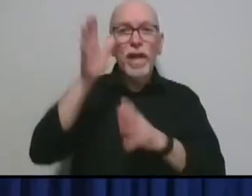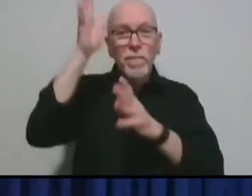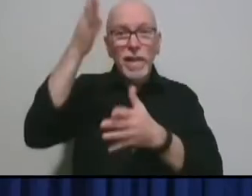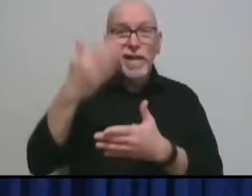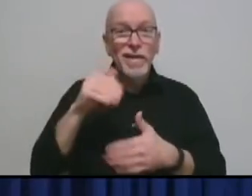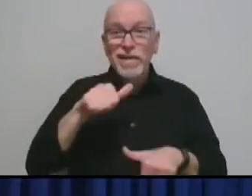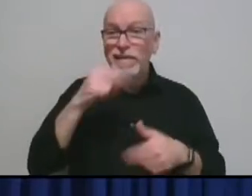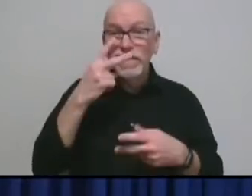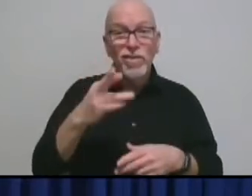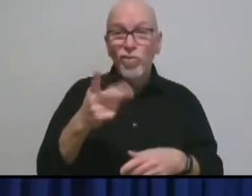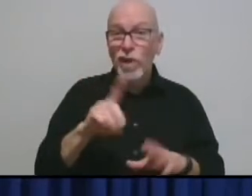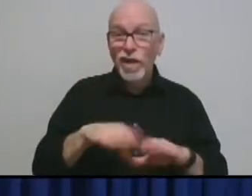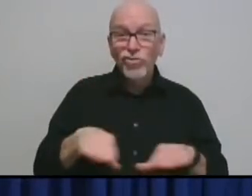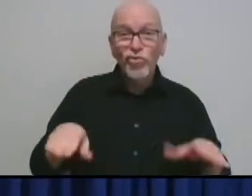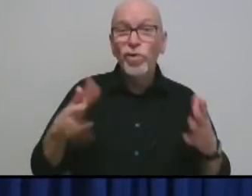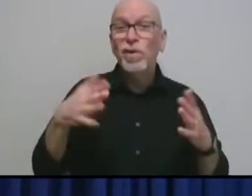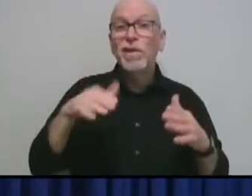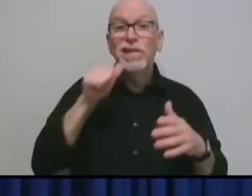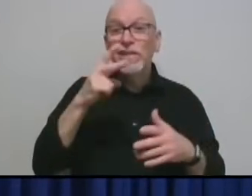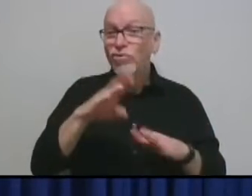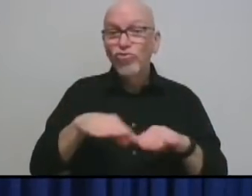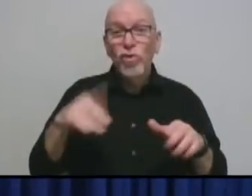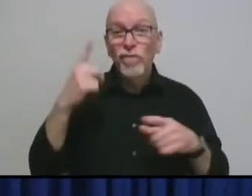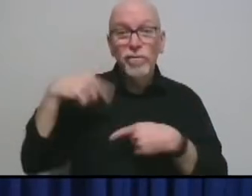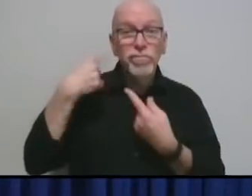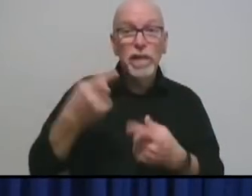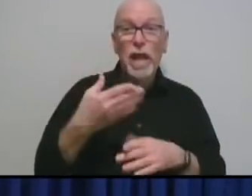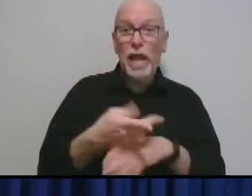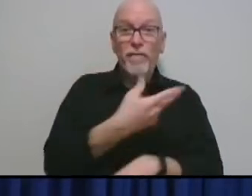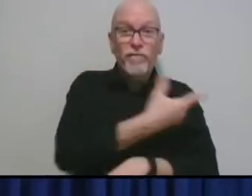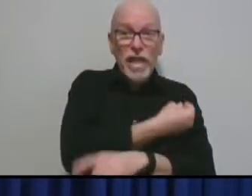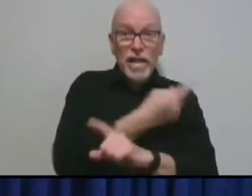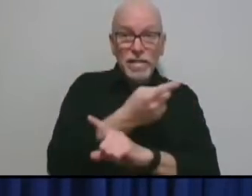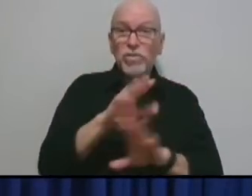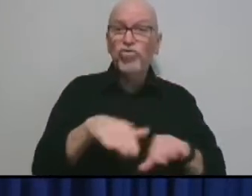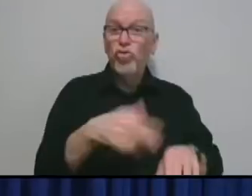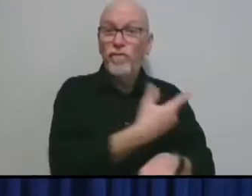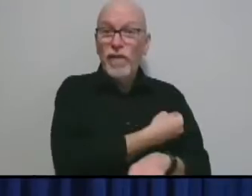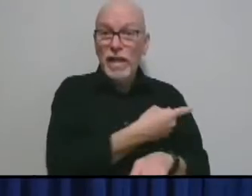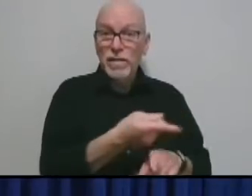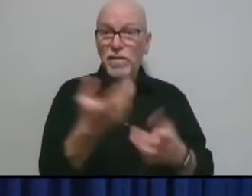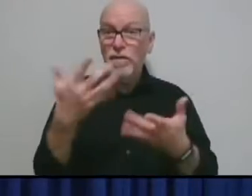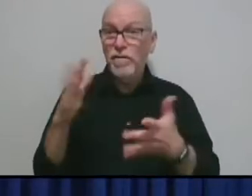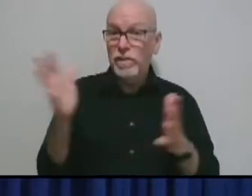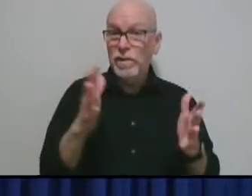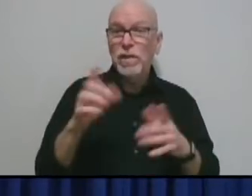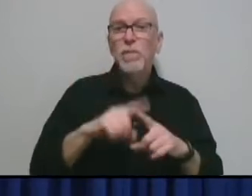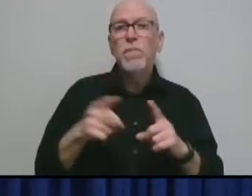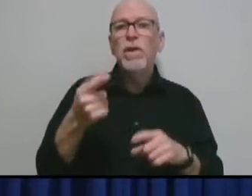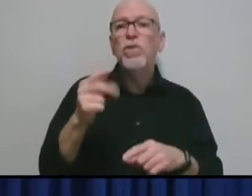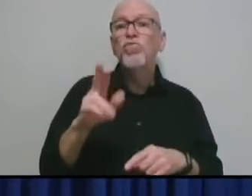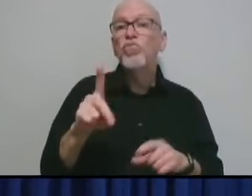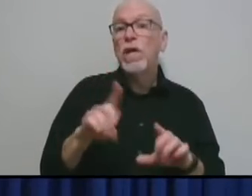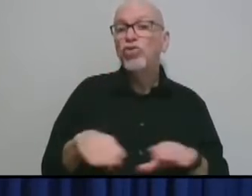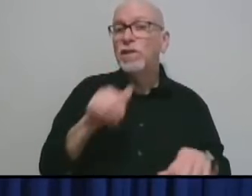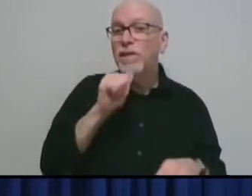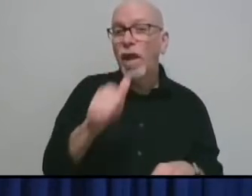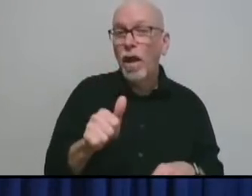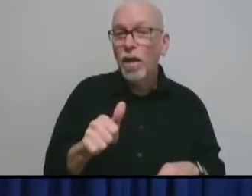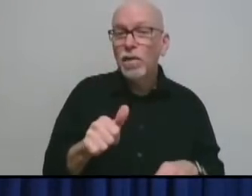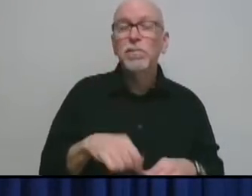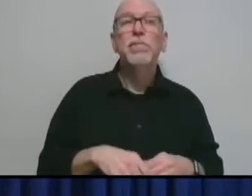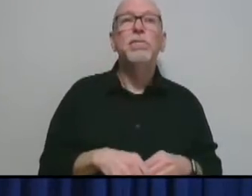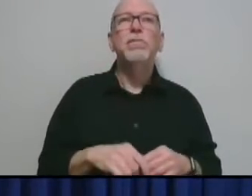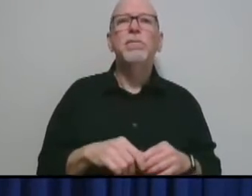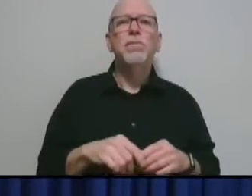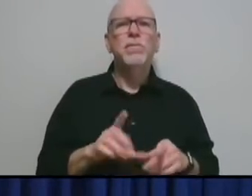grandchildren or children, once they are vaccinated and their children are vaccinated, but the grandkids aren't,